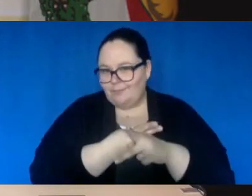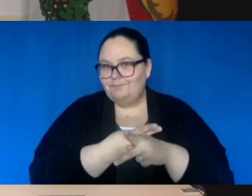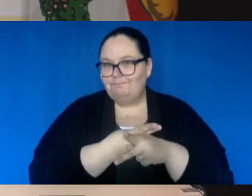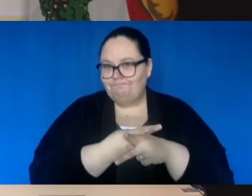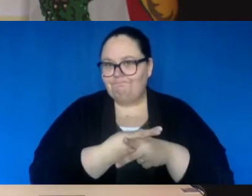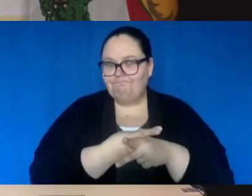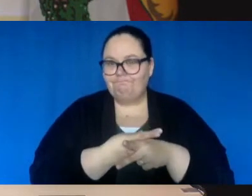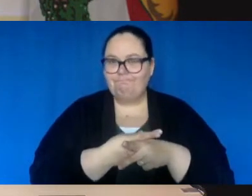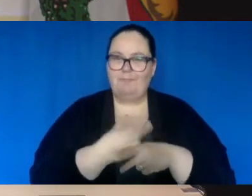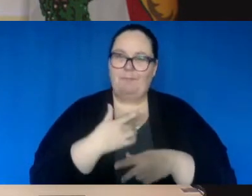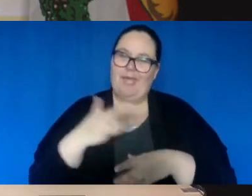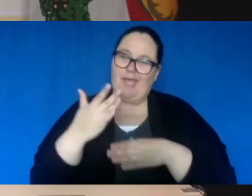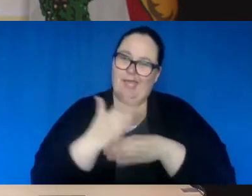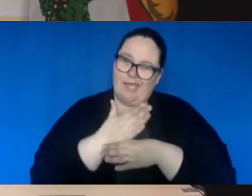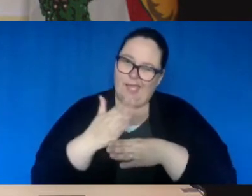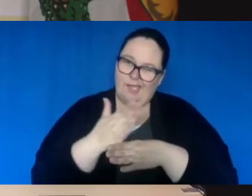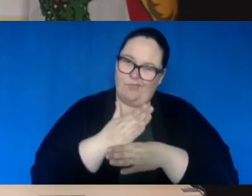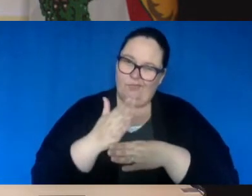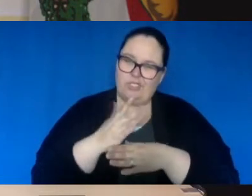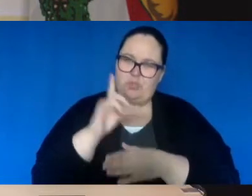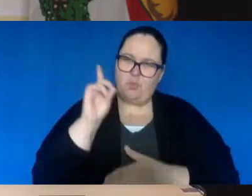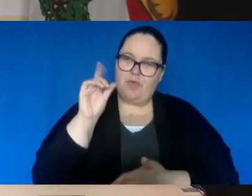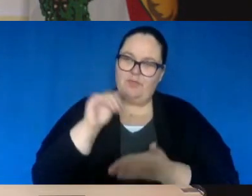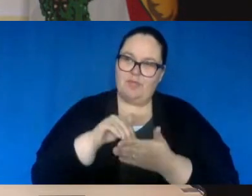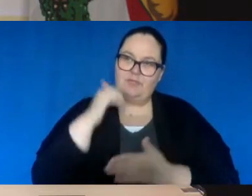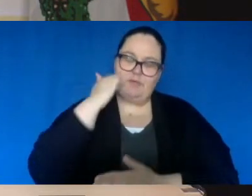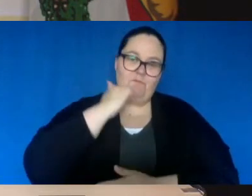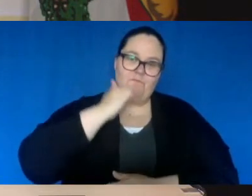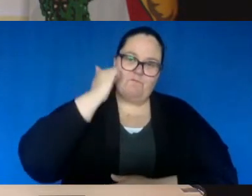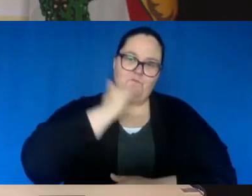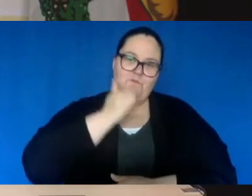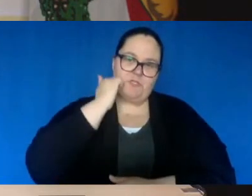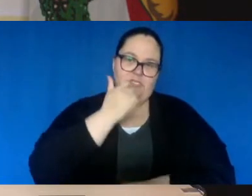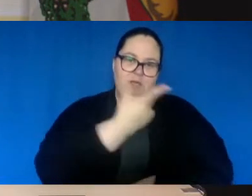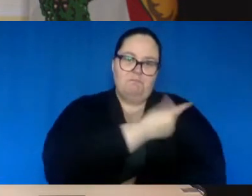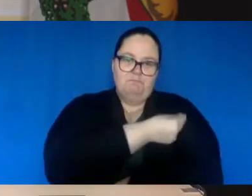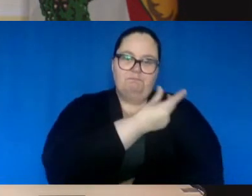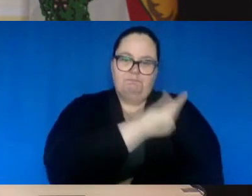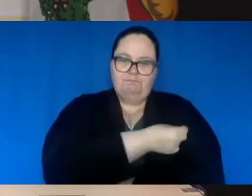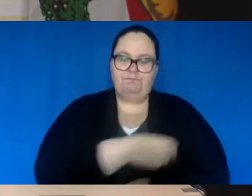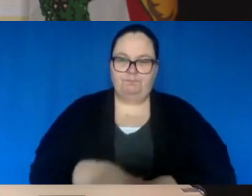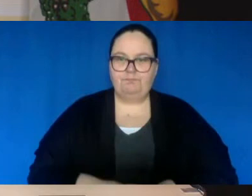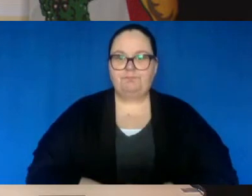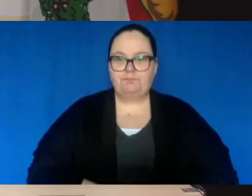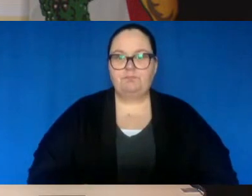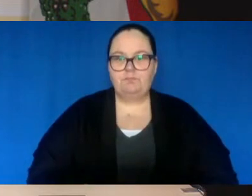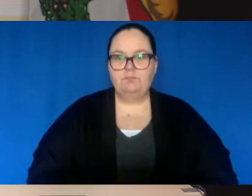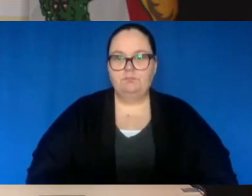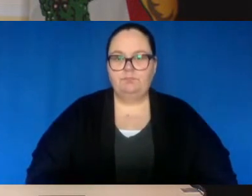each day, another 1,000 people are immunized right now with our